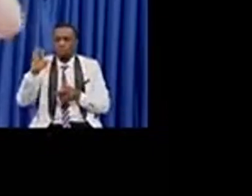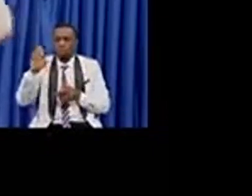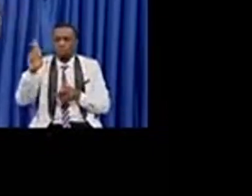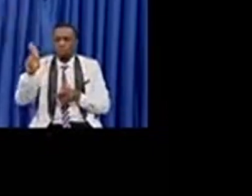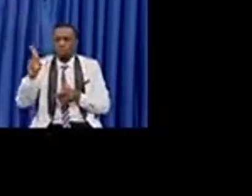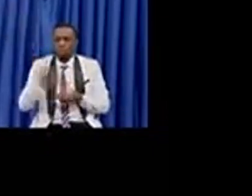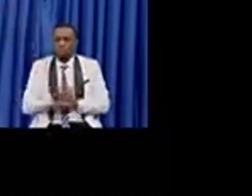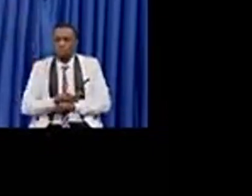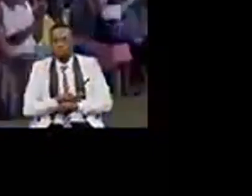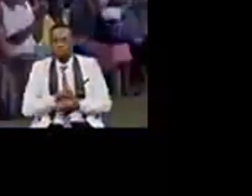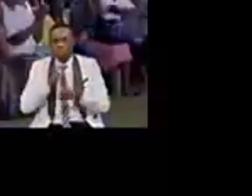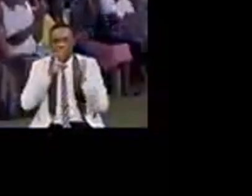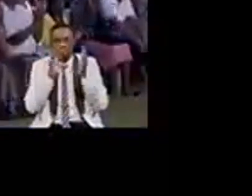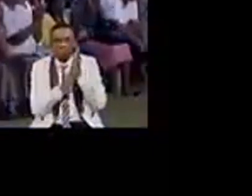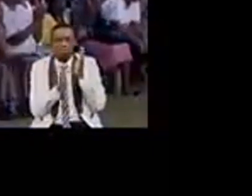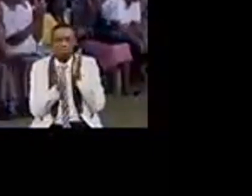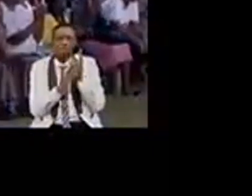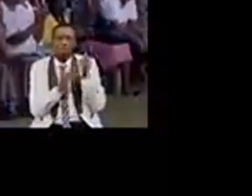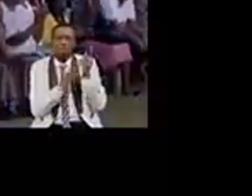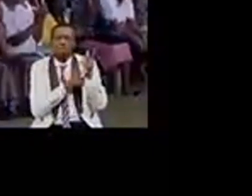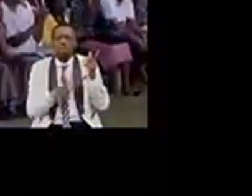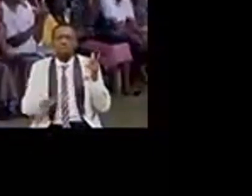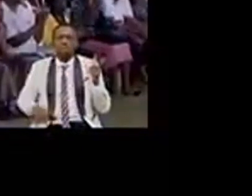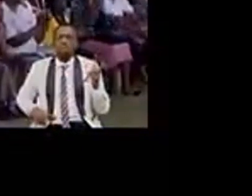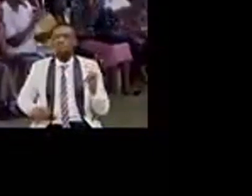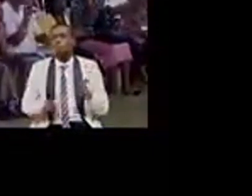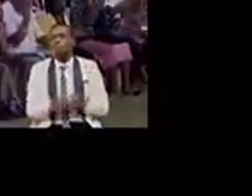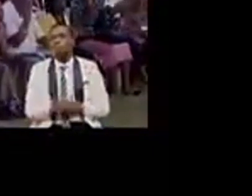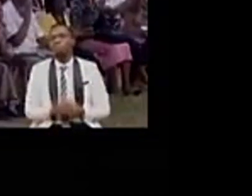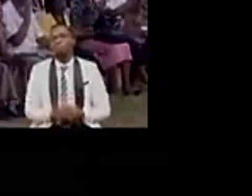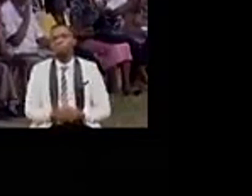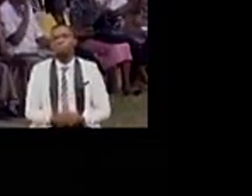Praise the Lord! Hallelujah!